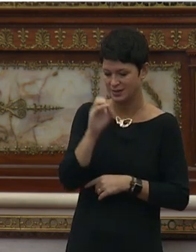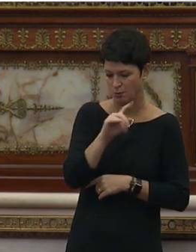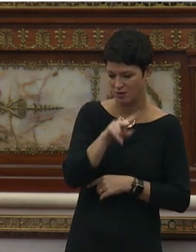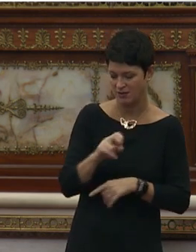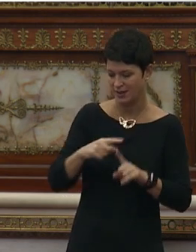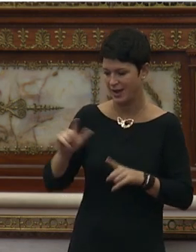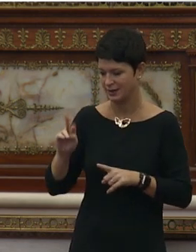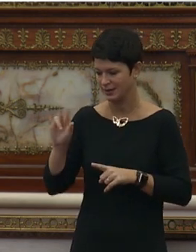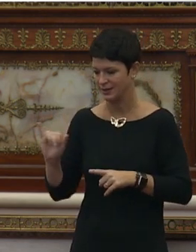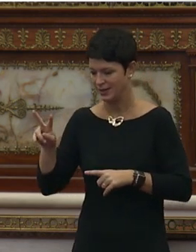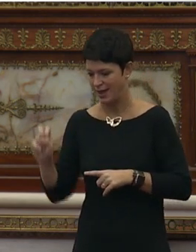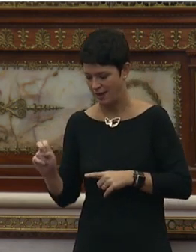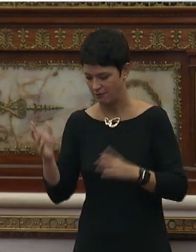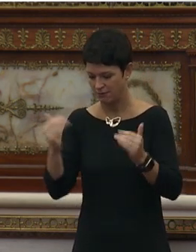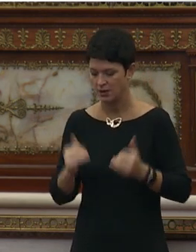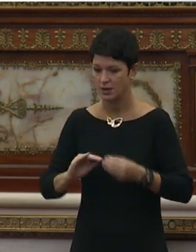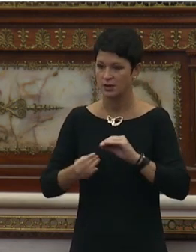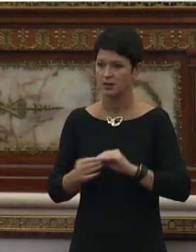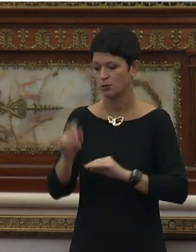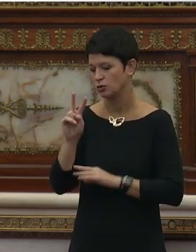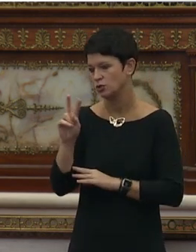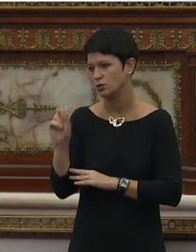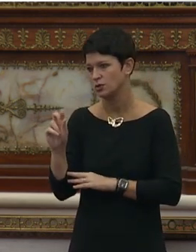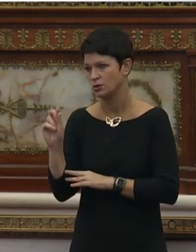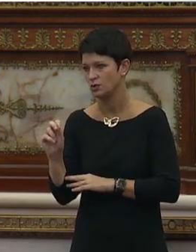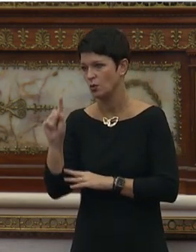Lindley Avenue. And bill number